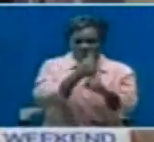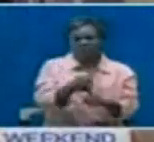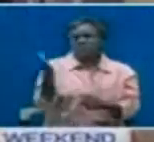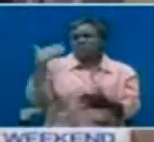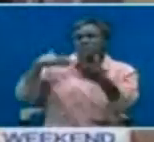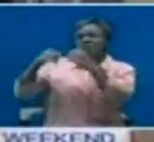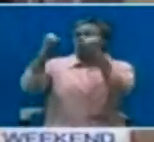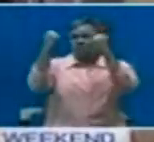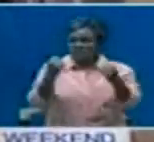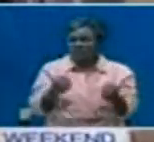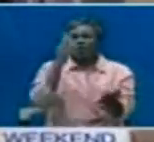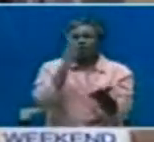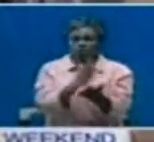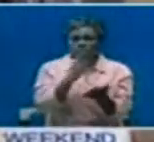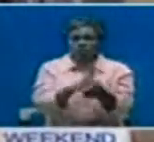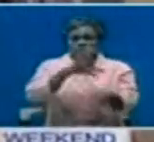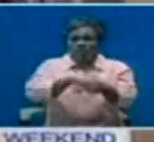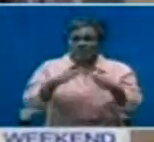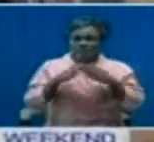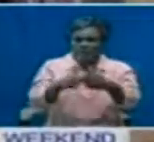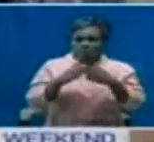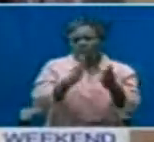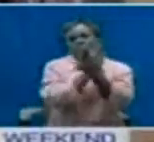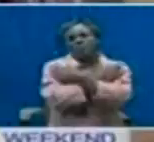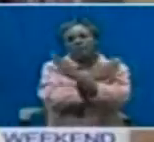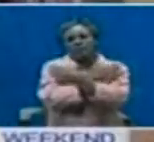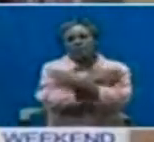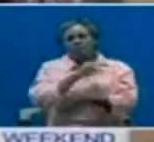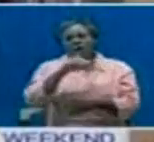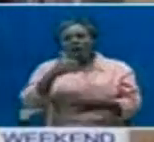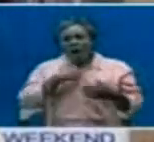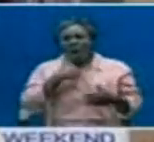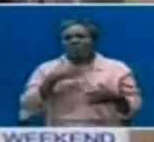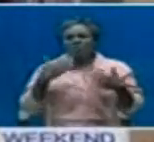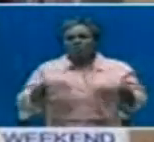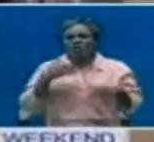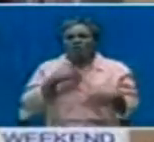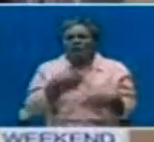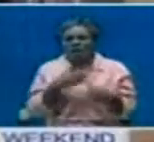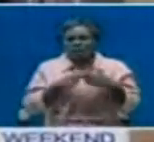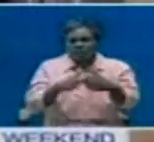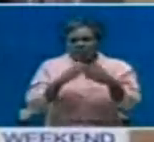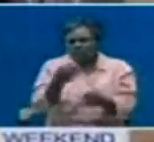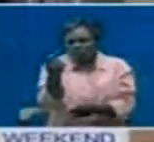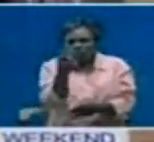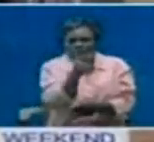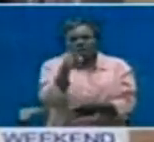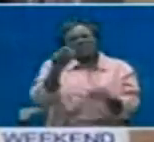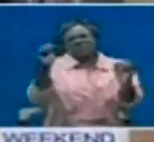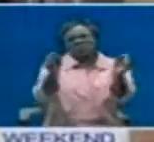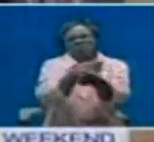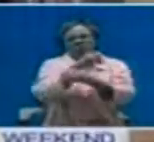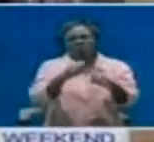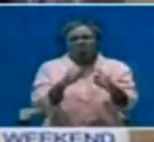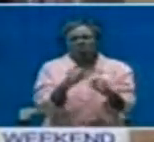difficult to get to the sexual partners, considering that some people do have casual sex encounters, and in that case you can only treat